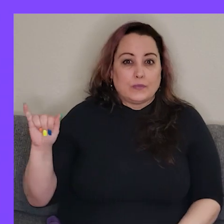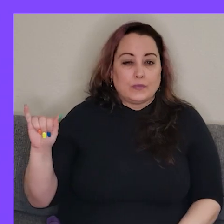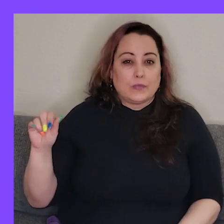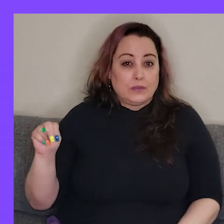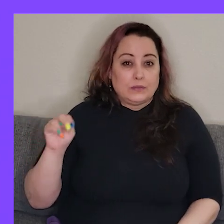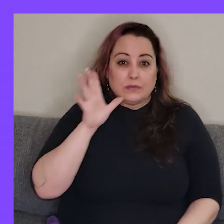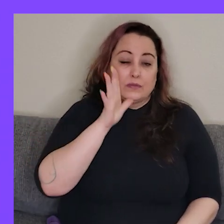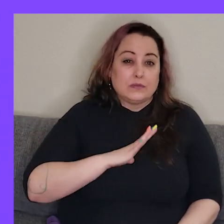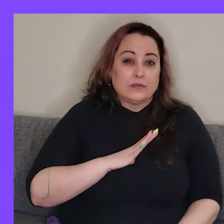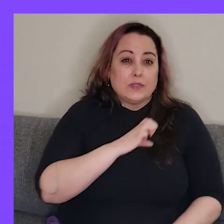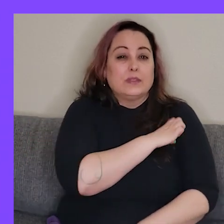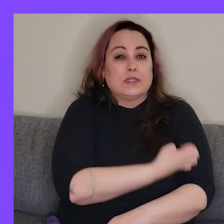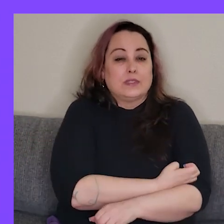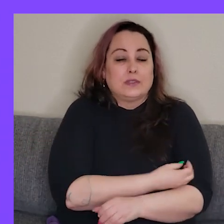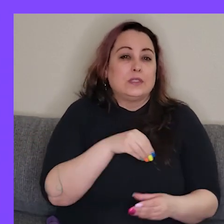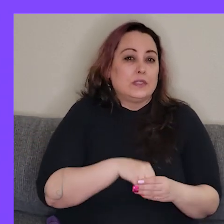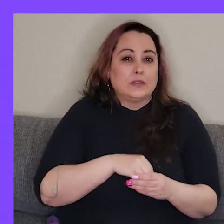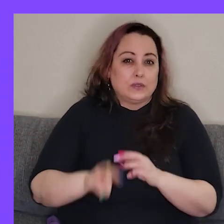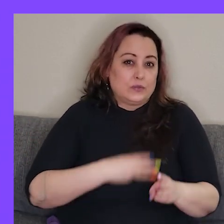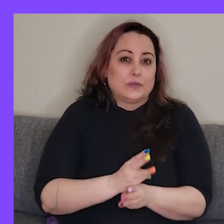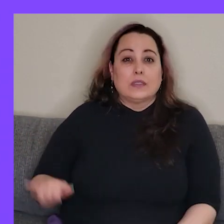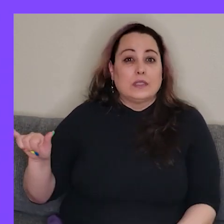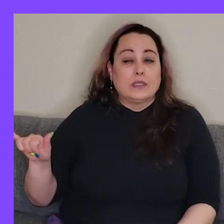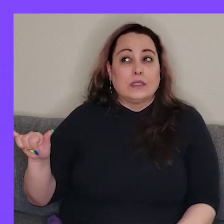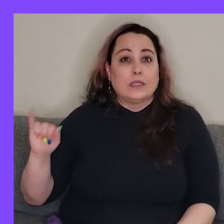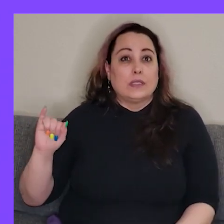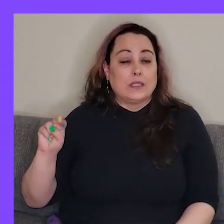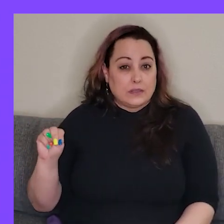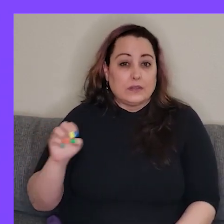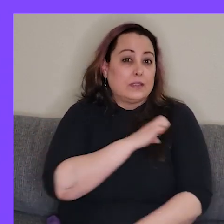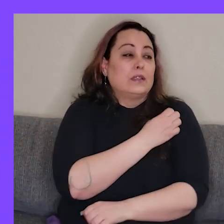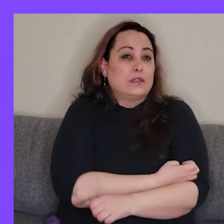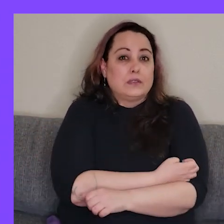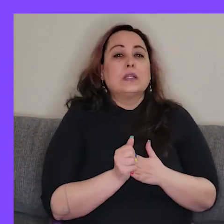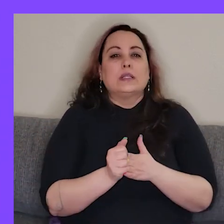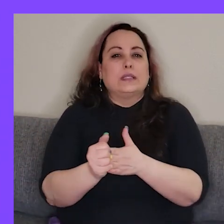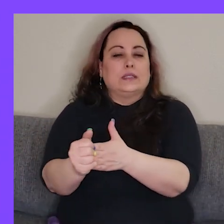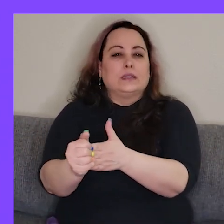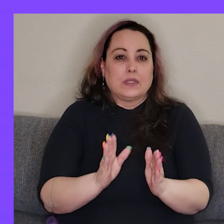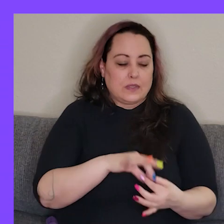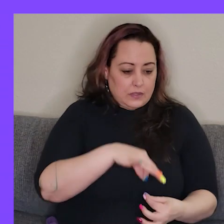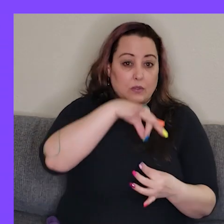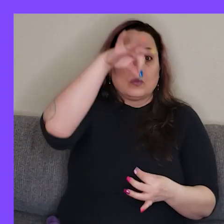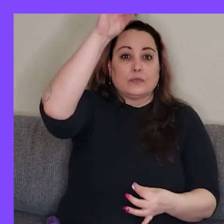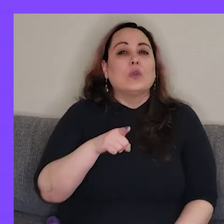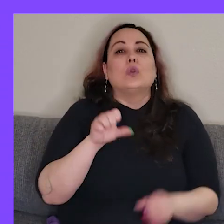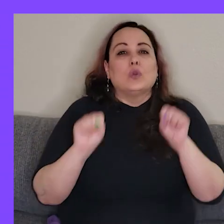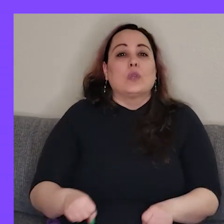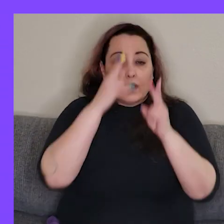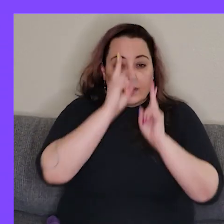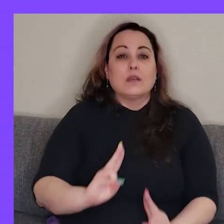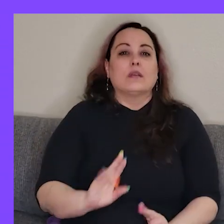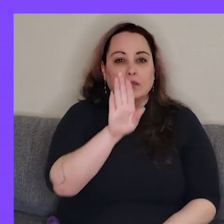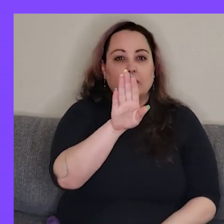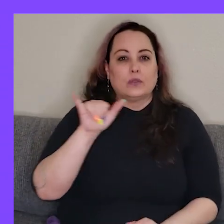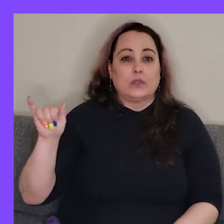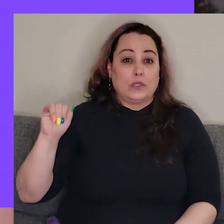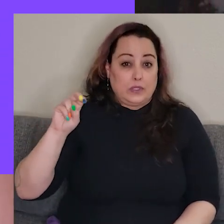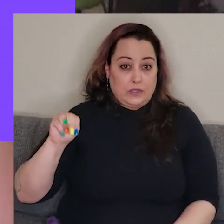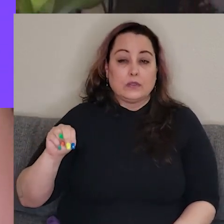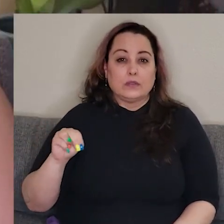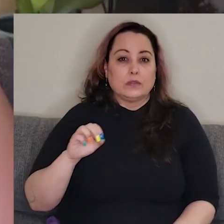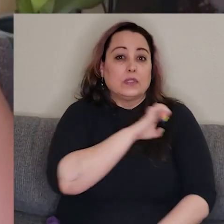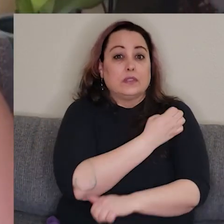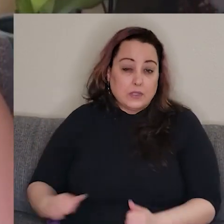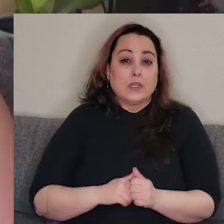restore the balance by contributing more yin energy into the world. Yin energy leads to the path of the soul. You